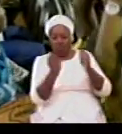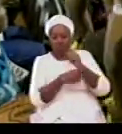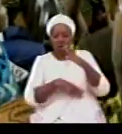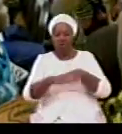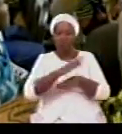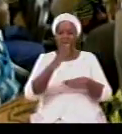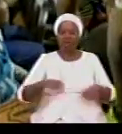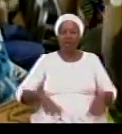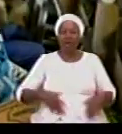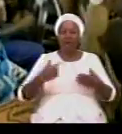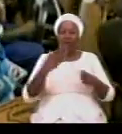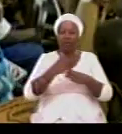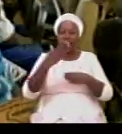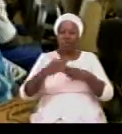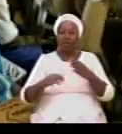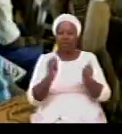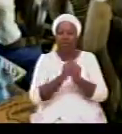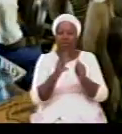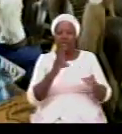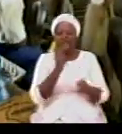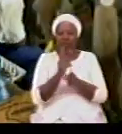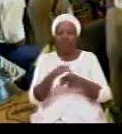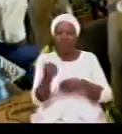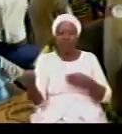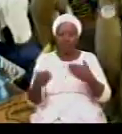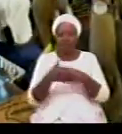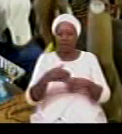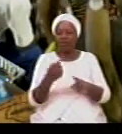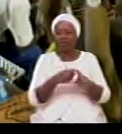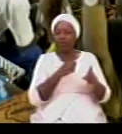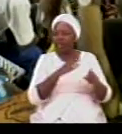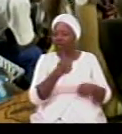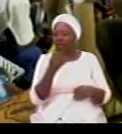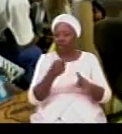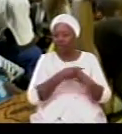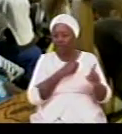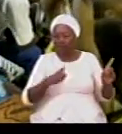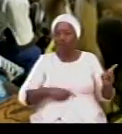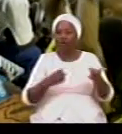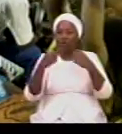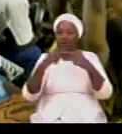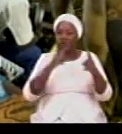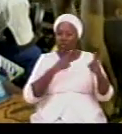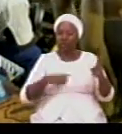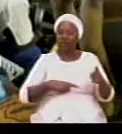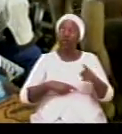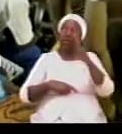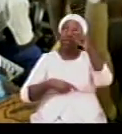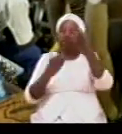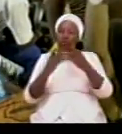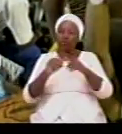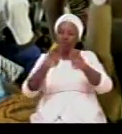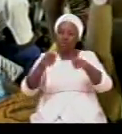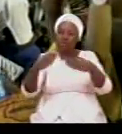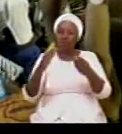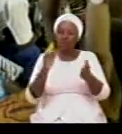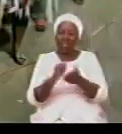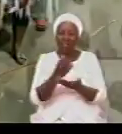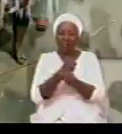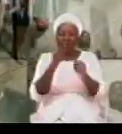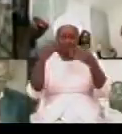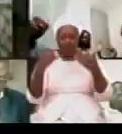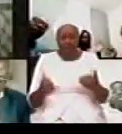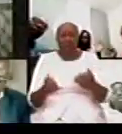the Lord. He wants to bring you that salvation now. And he wants to turn your life around for the